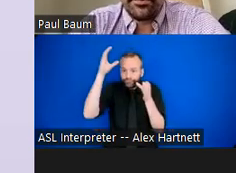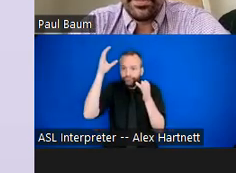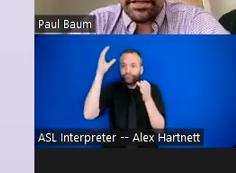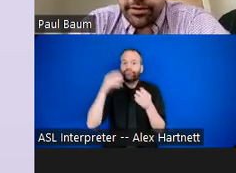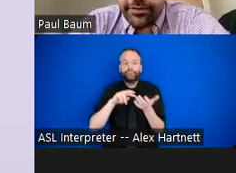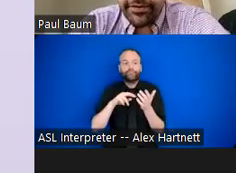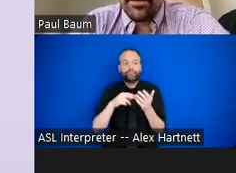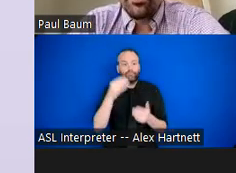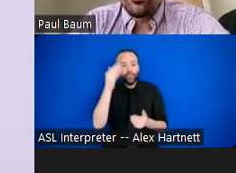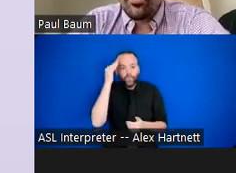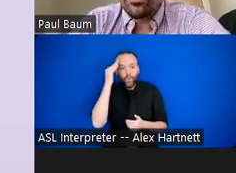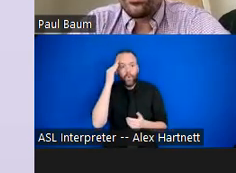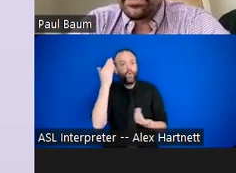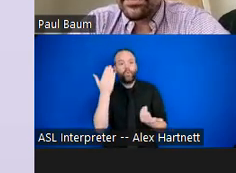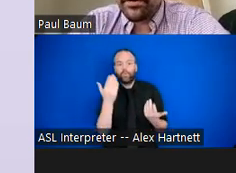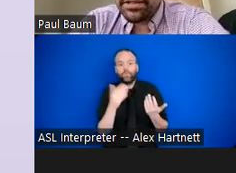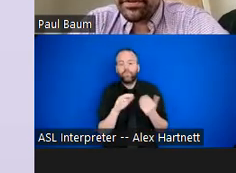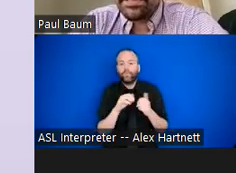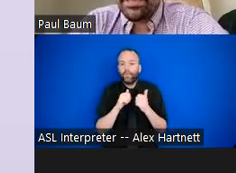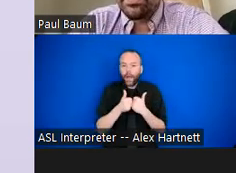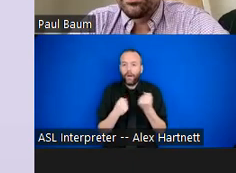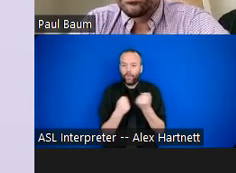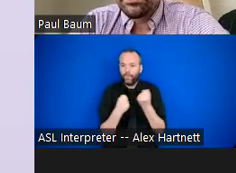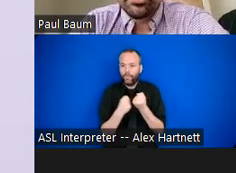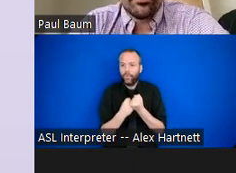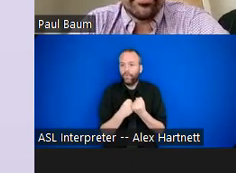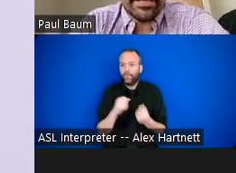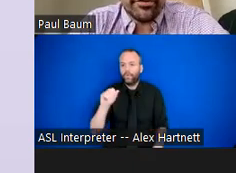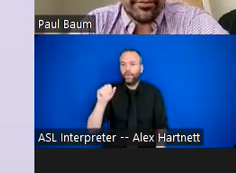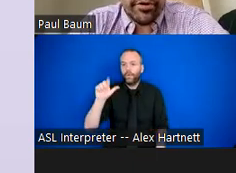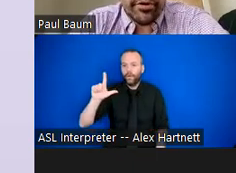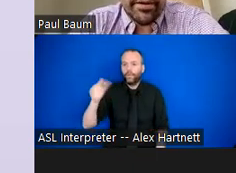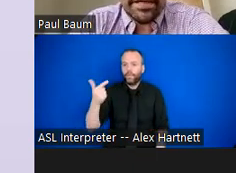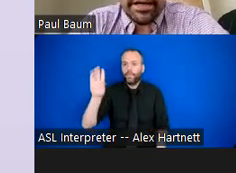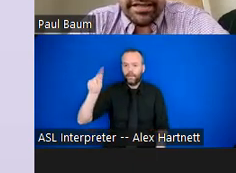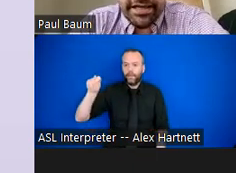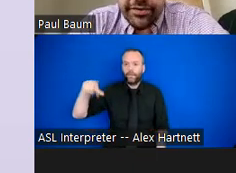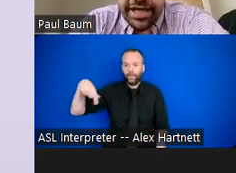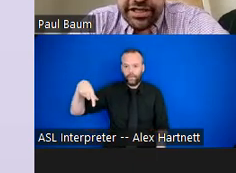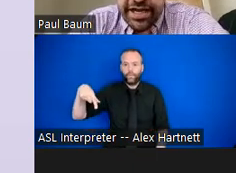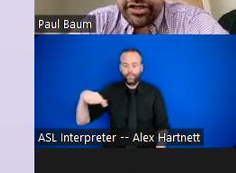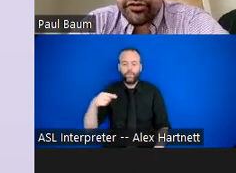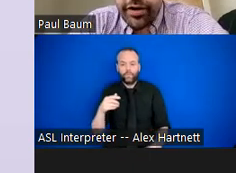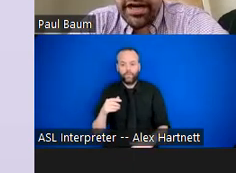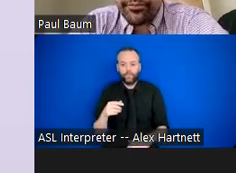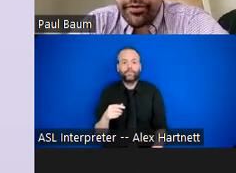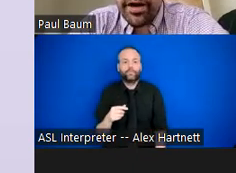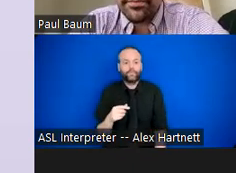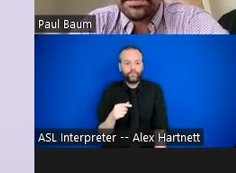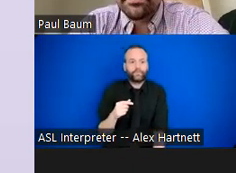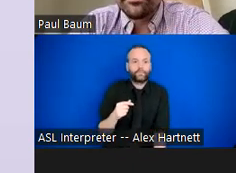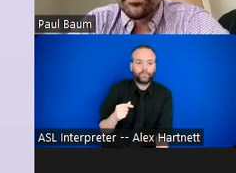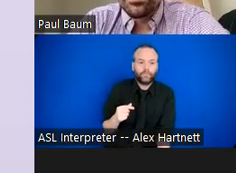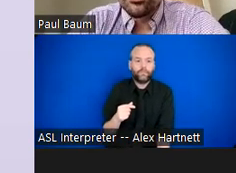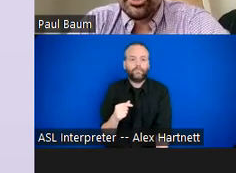LGBTQ plus youth who are at risk for suicide. Social work graduate programs and continuing education training